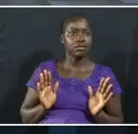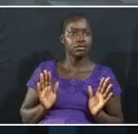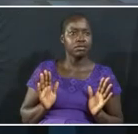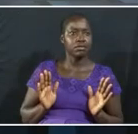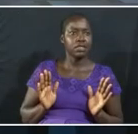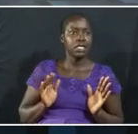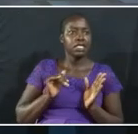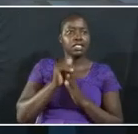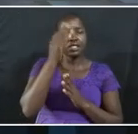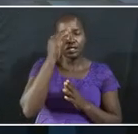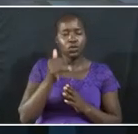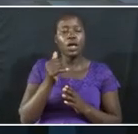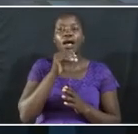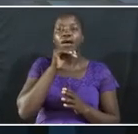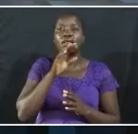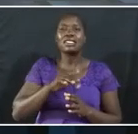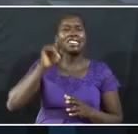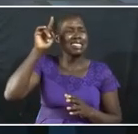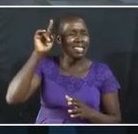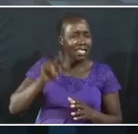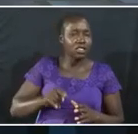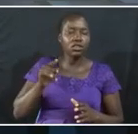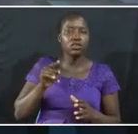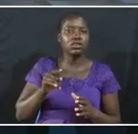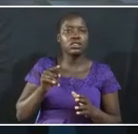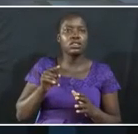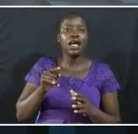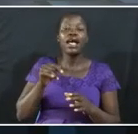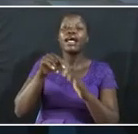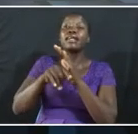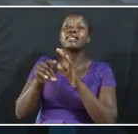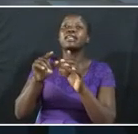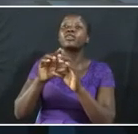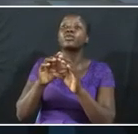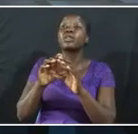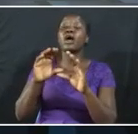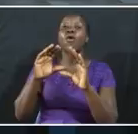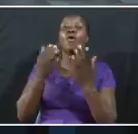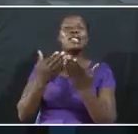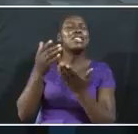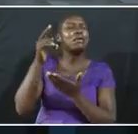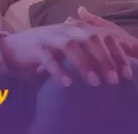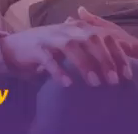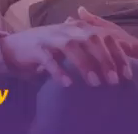And that is why our sons cannot venture into the world. It has got to be him.